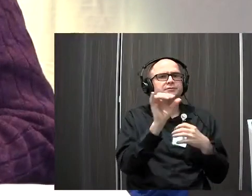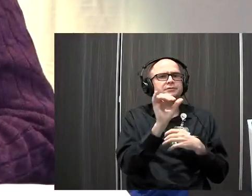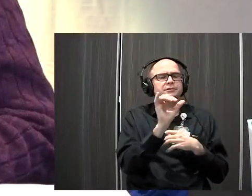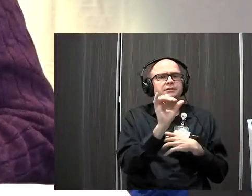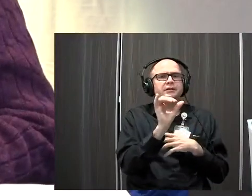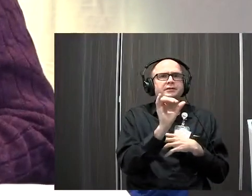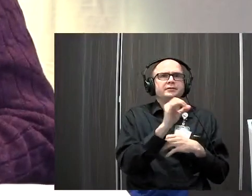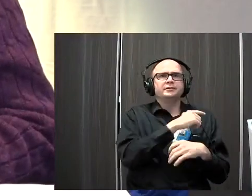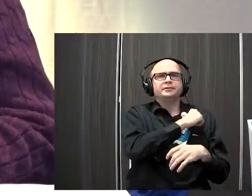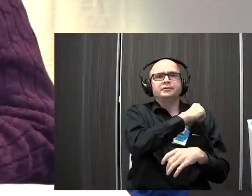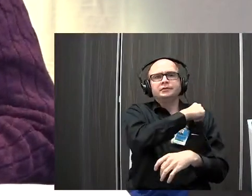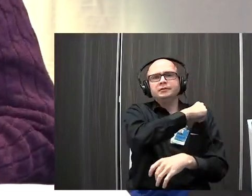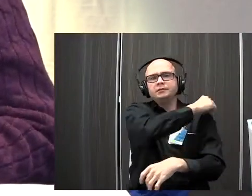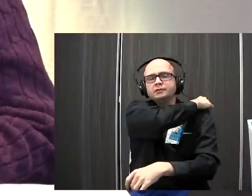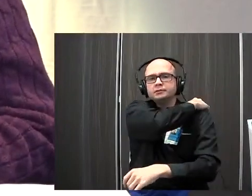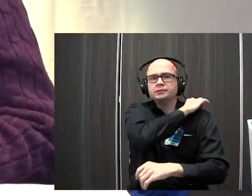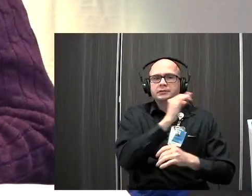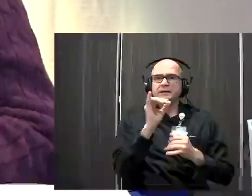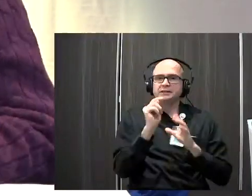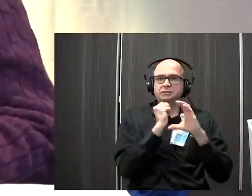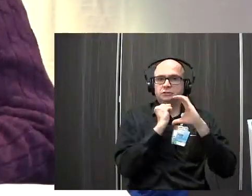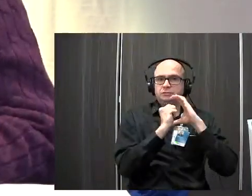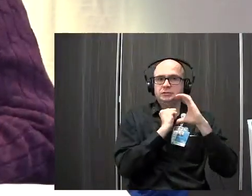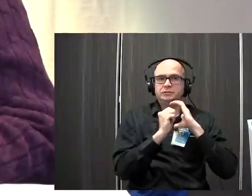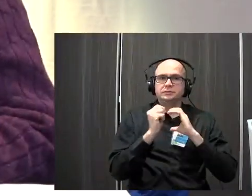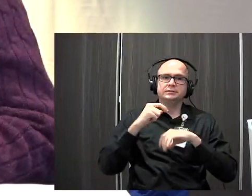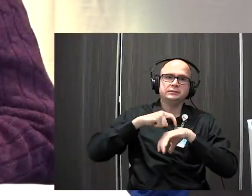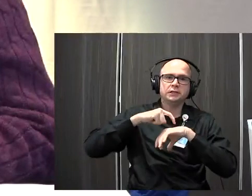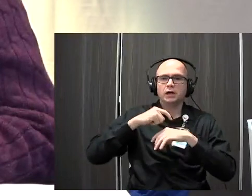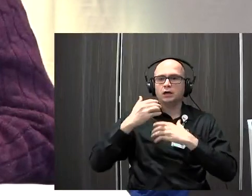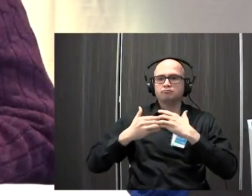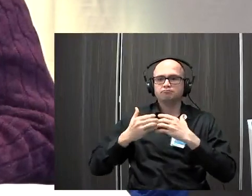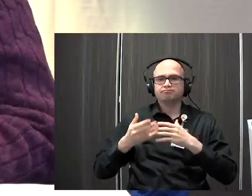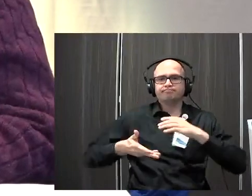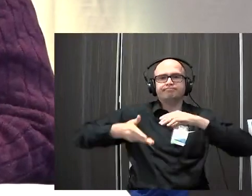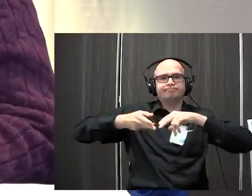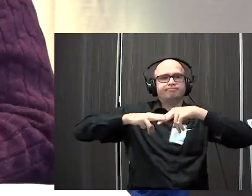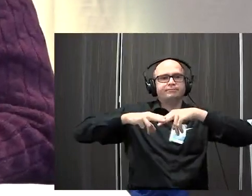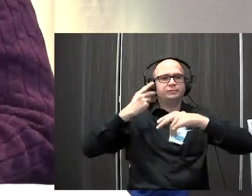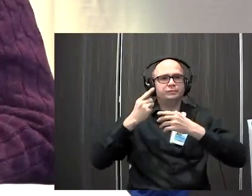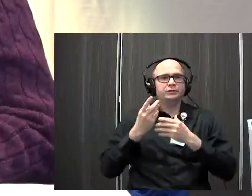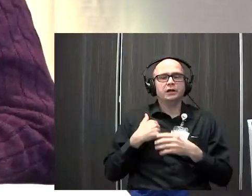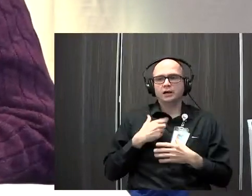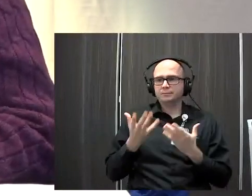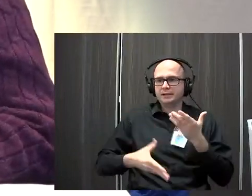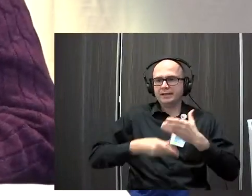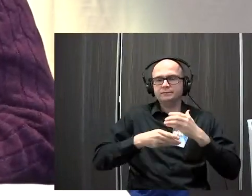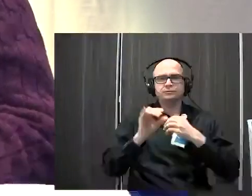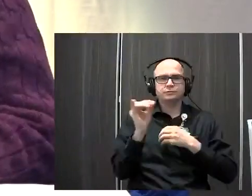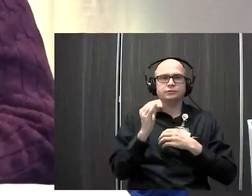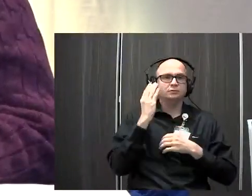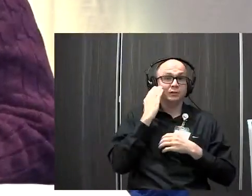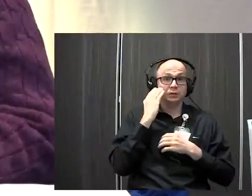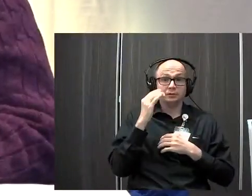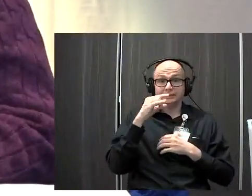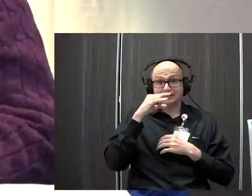that presented with total communication, extra time to complete? I mean, I think too, I'm going to add a little bit to that, knowing that a lot of kids